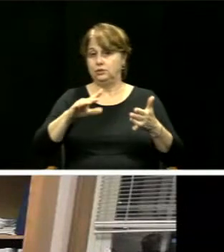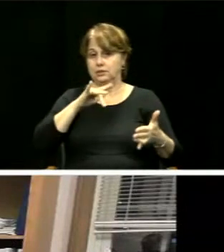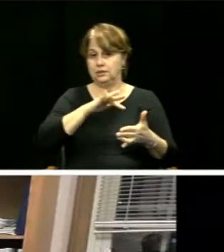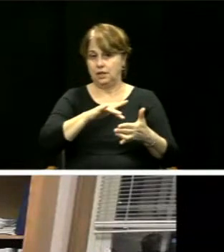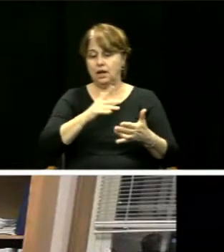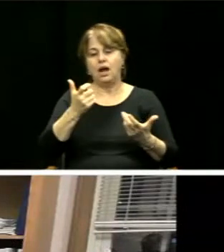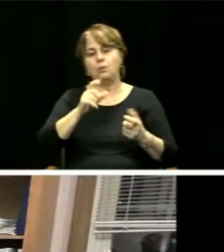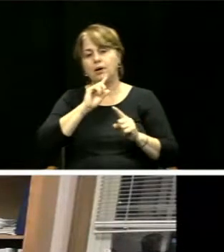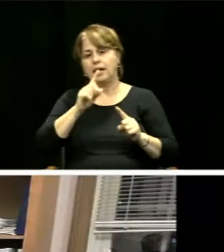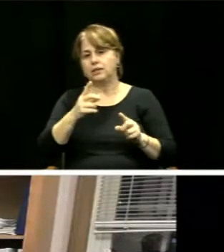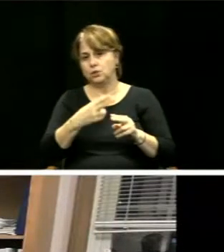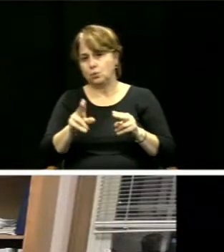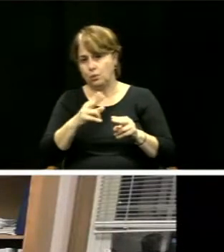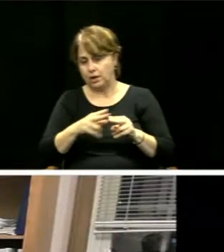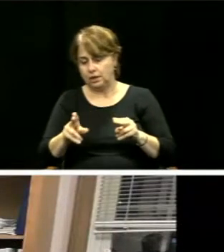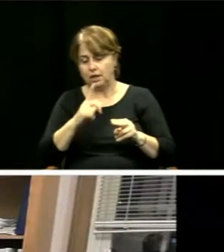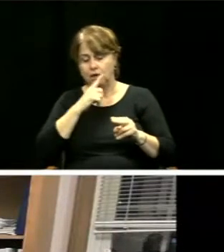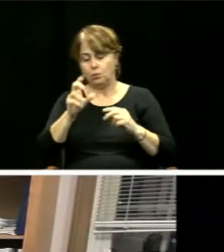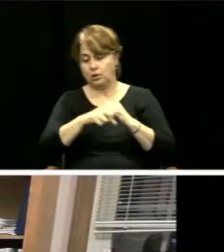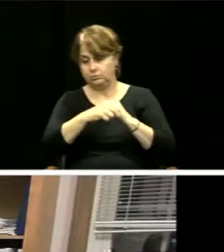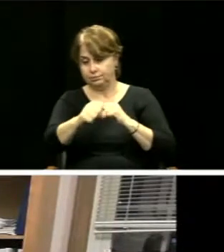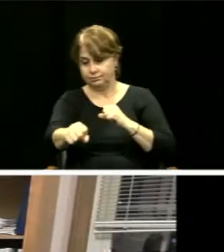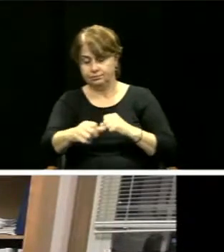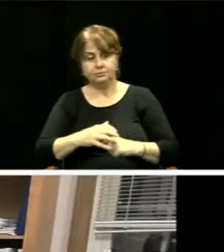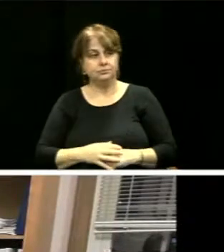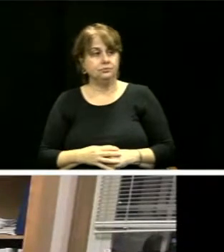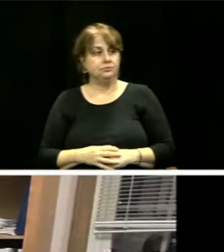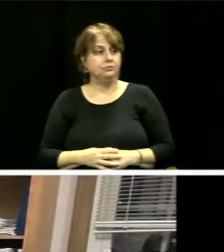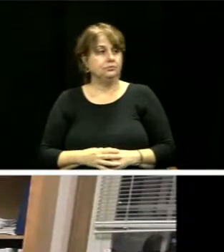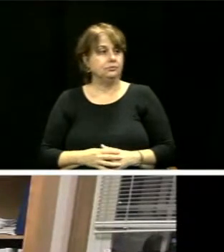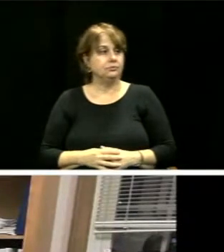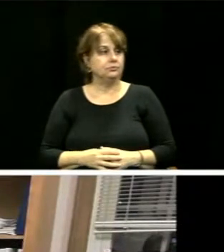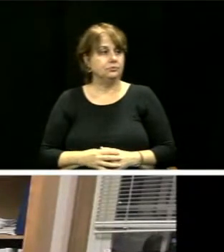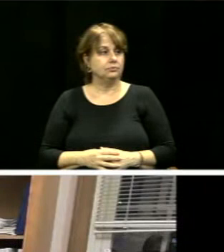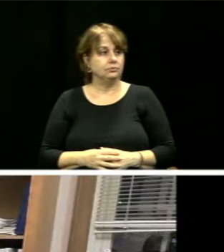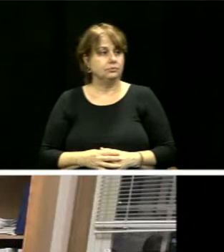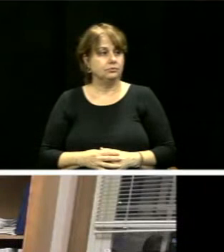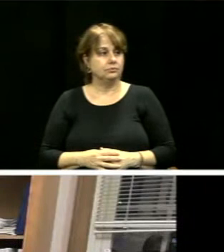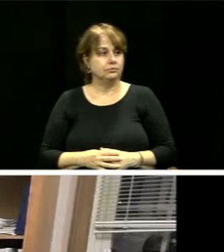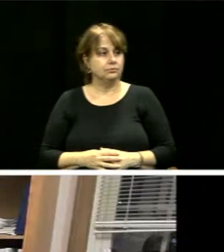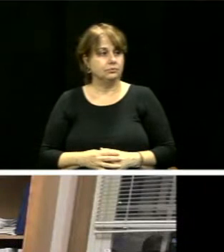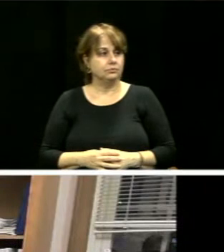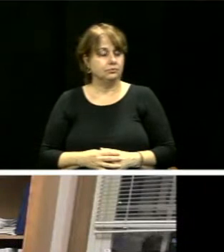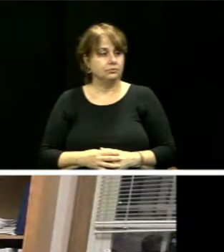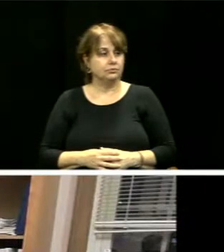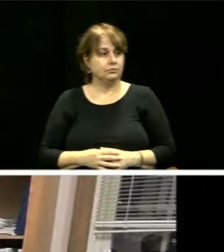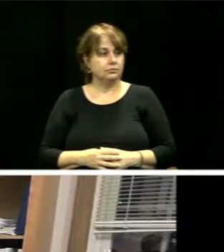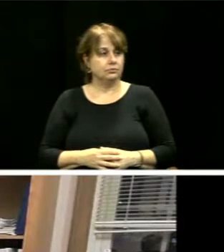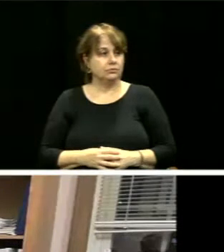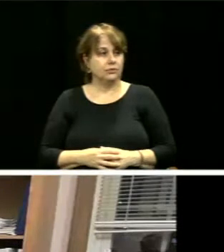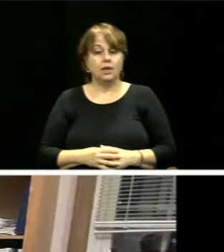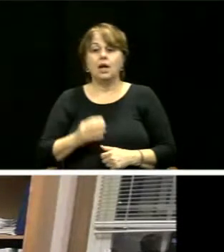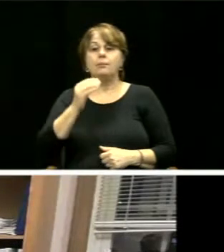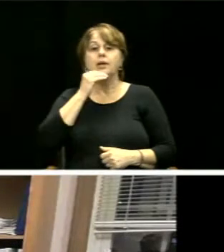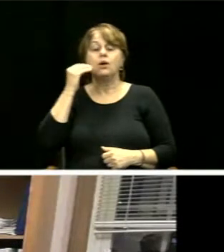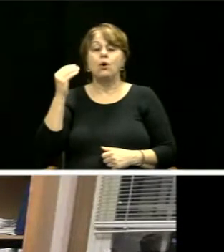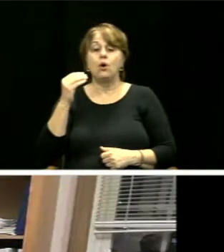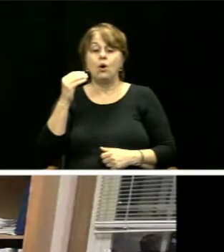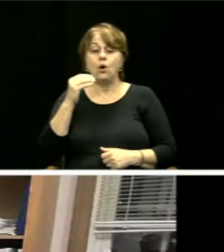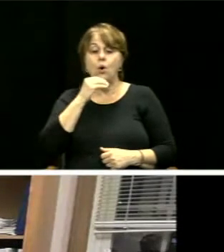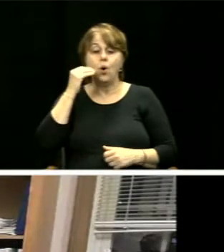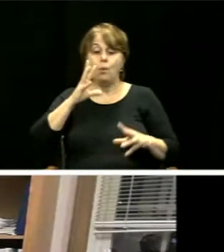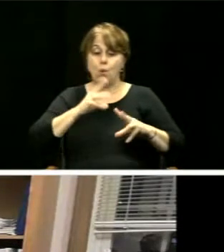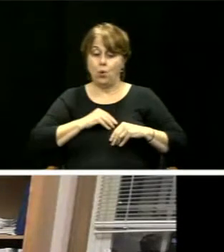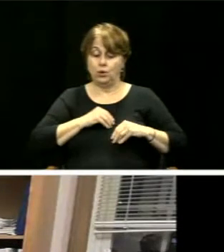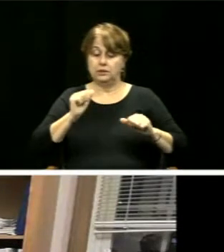want to appear as though we're dodging the questions because they are important and relevant. Homeowners can connect to the town's